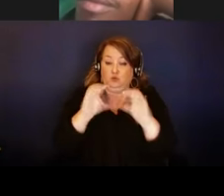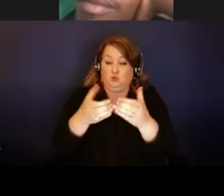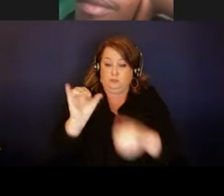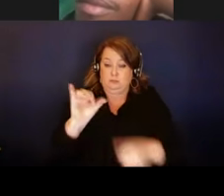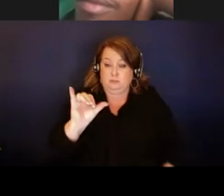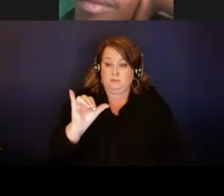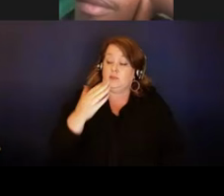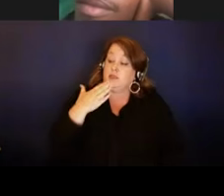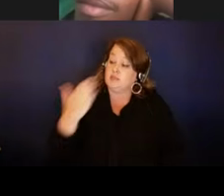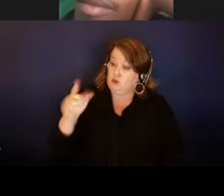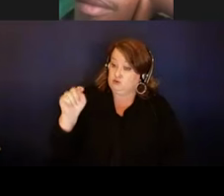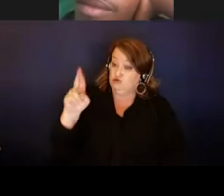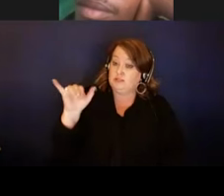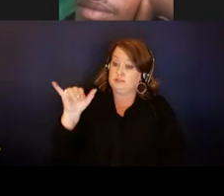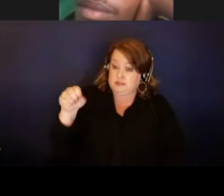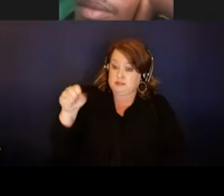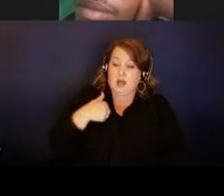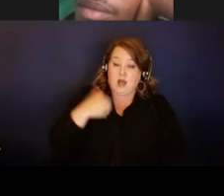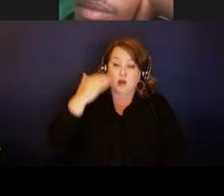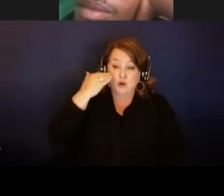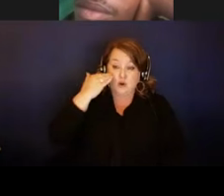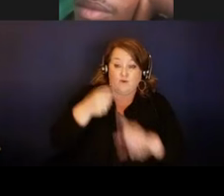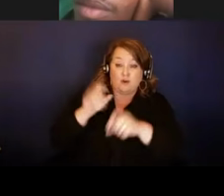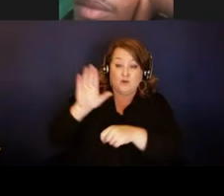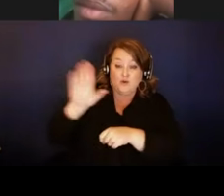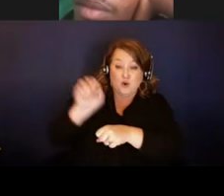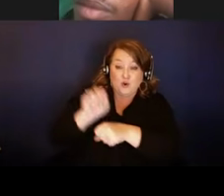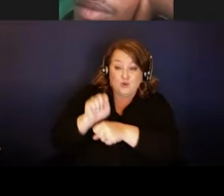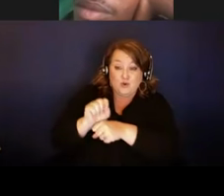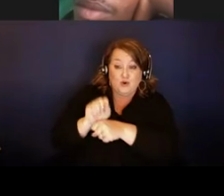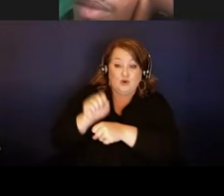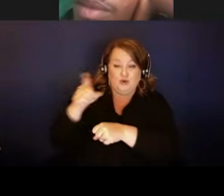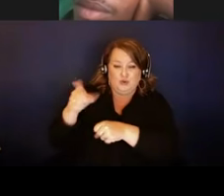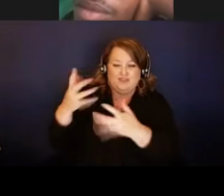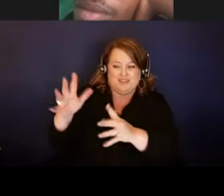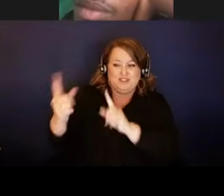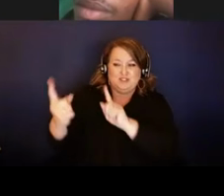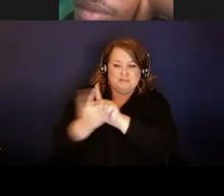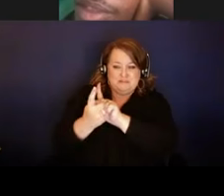Thank you, Tracy. And I know because of your work, you crossed paths with Ariel and I in the past